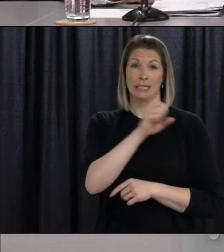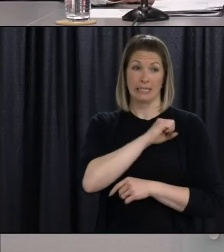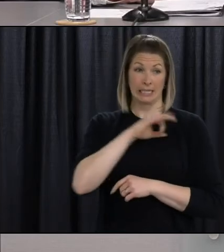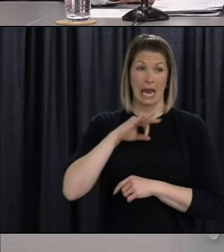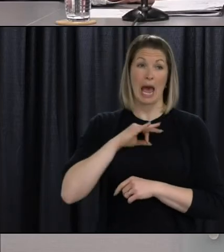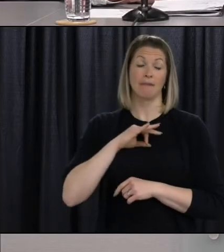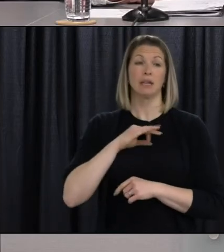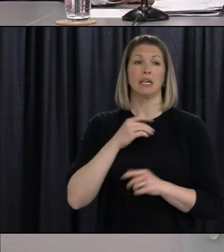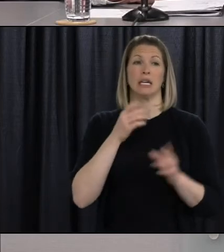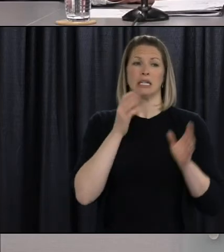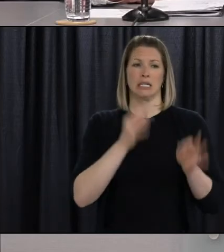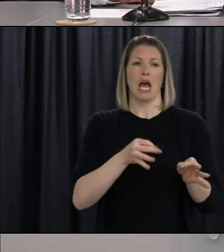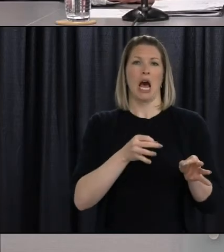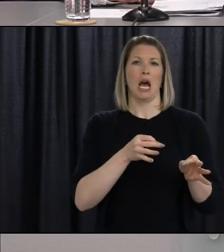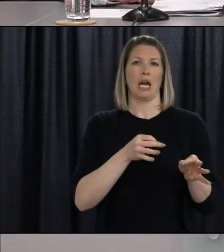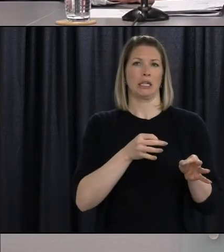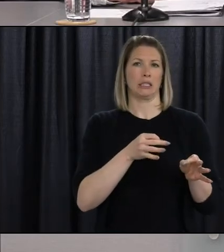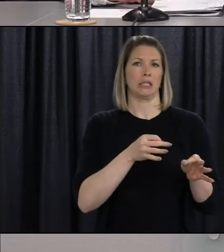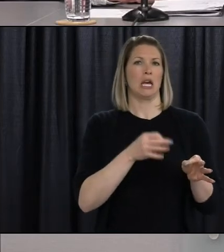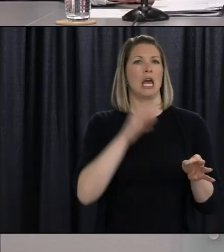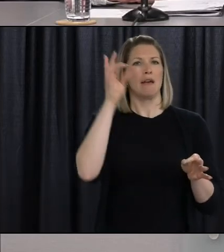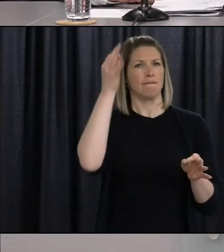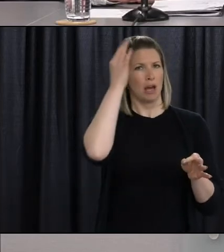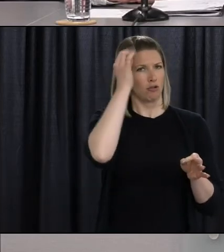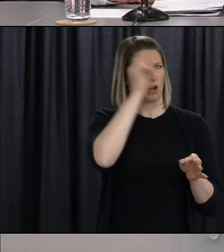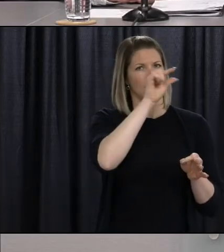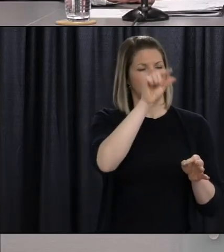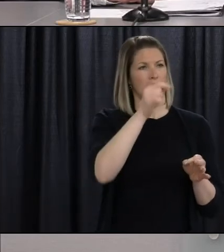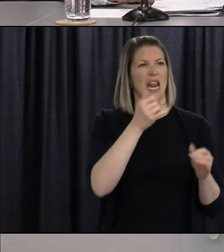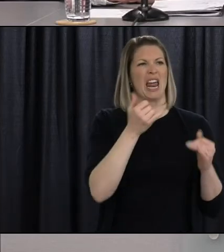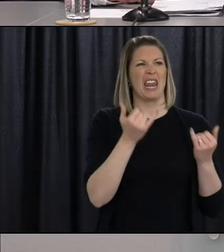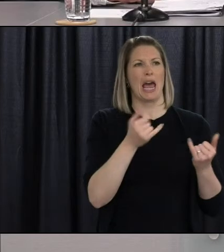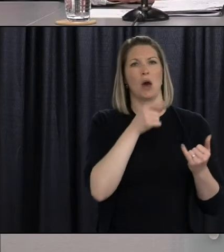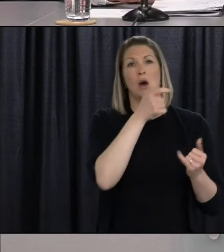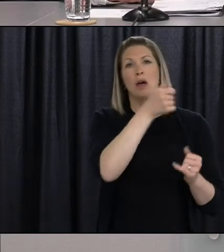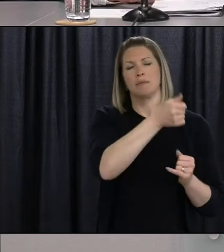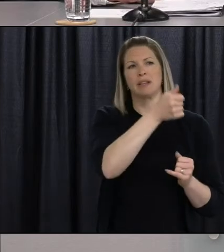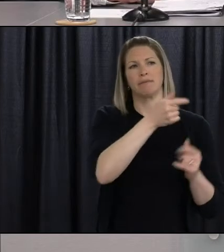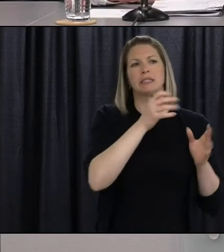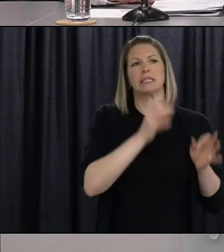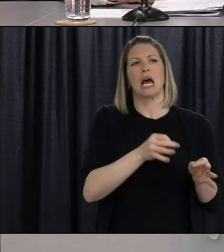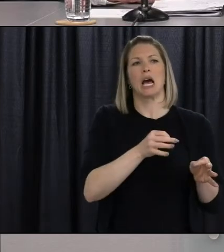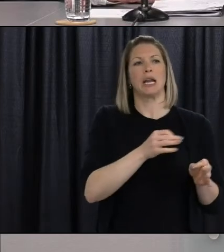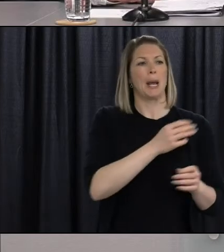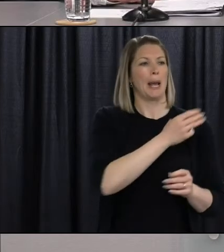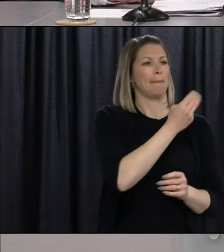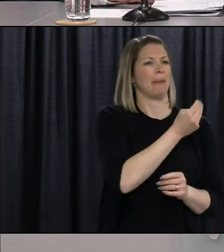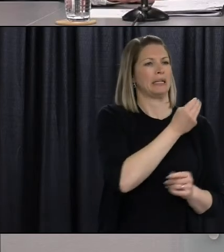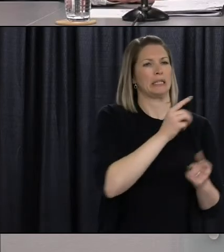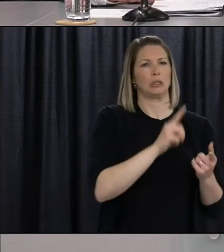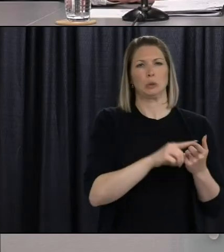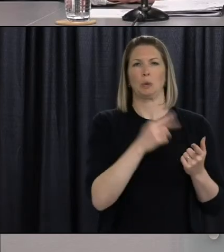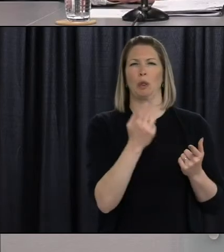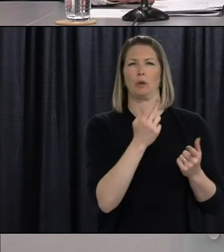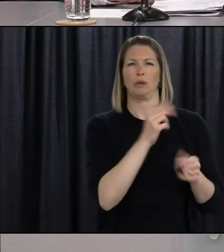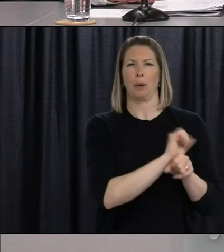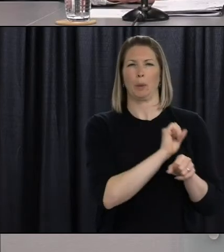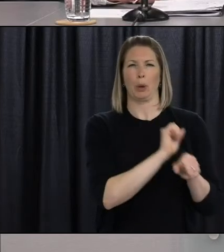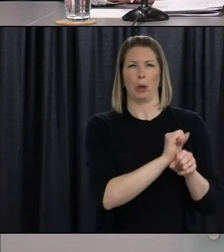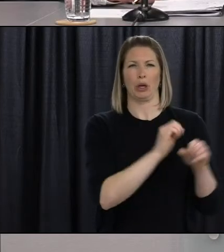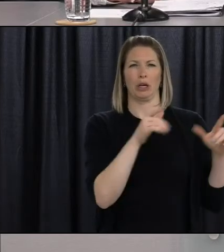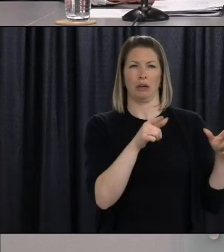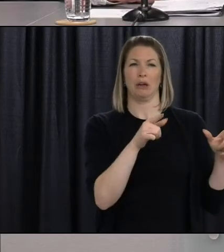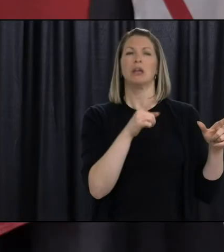country. This idea also has been welcomed by some politicians in British Columbia. What does your government make of this